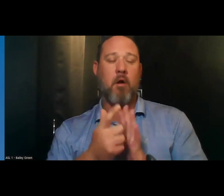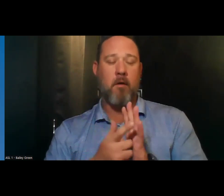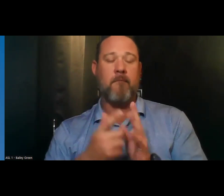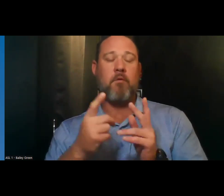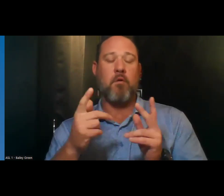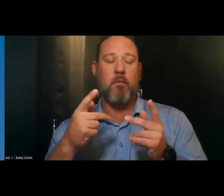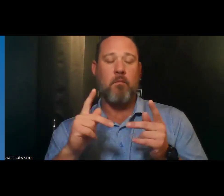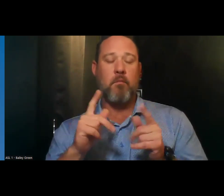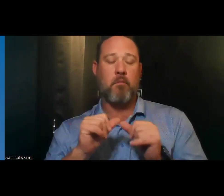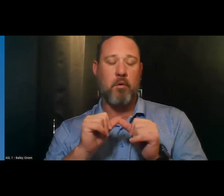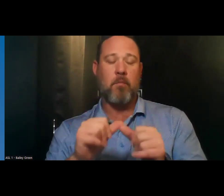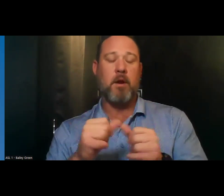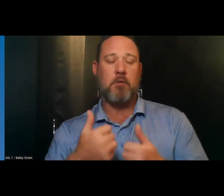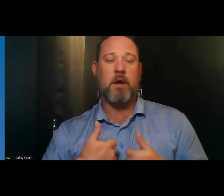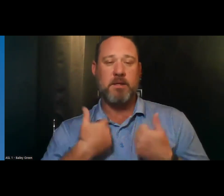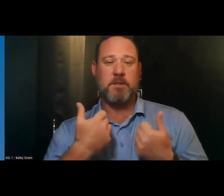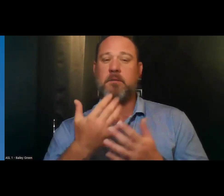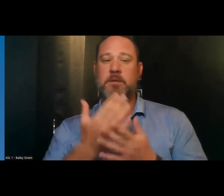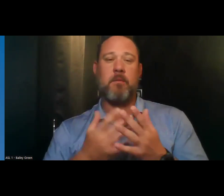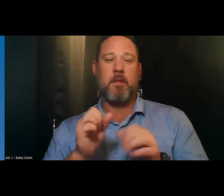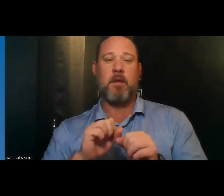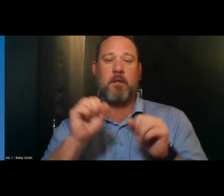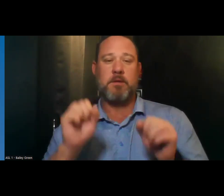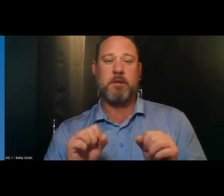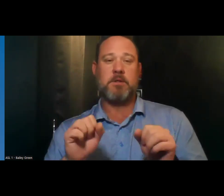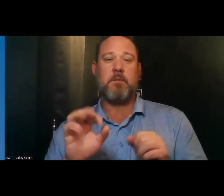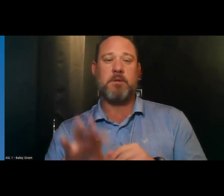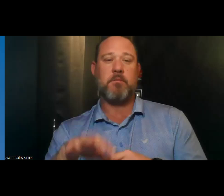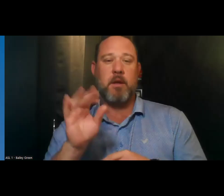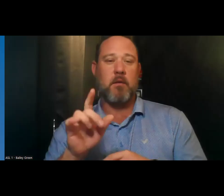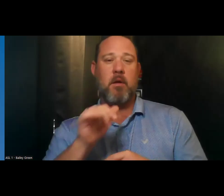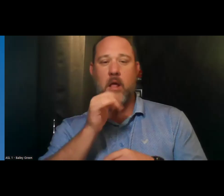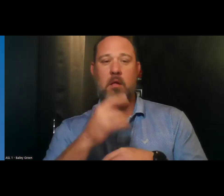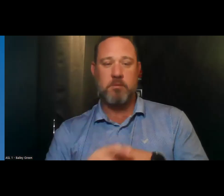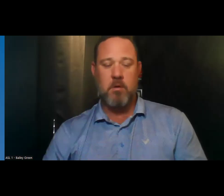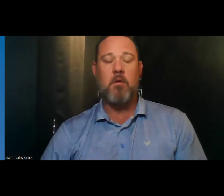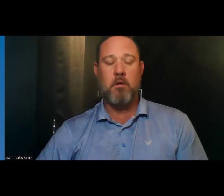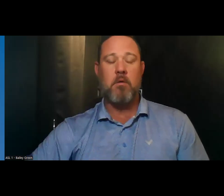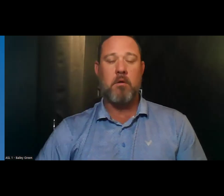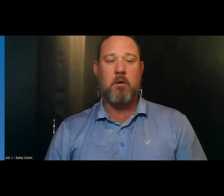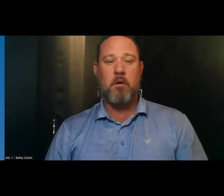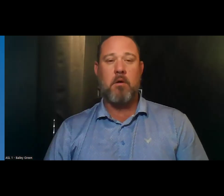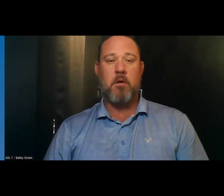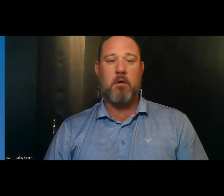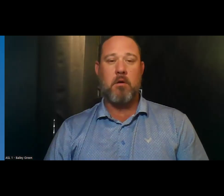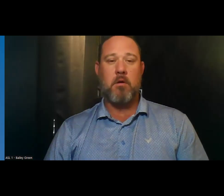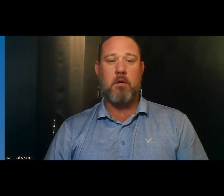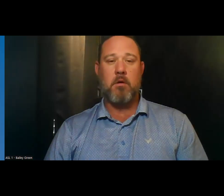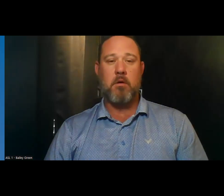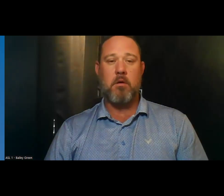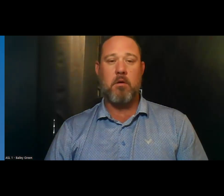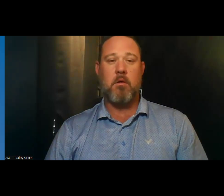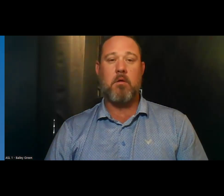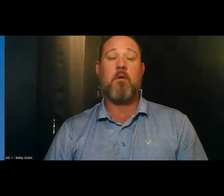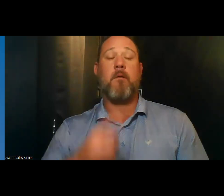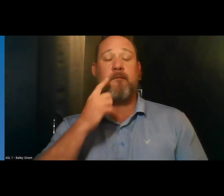some time, but something in the system is picking them up as ineligible. Um, for those who are